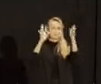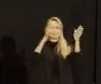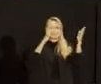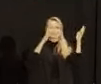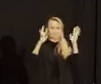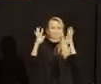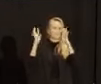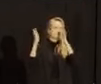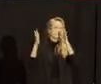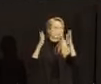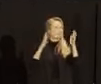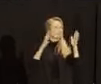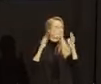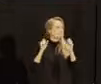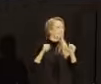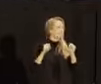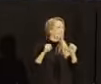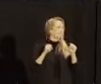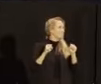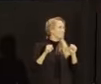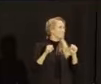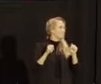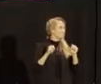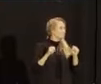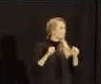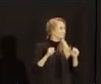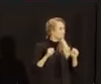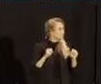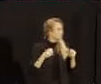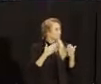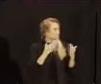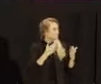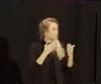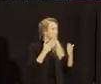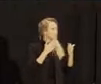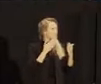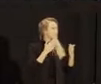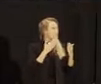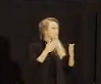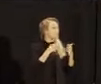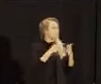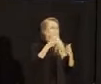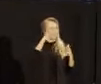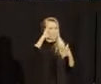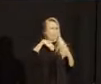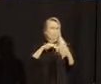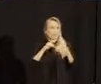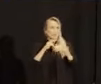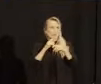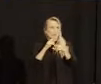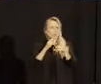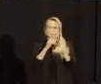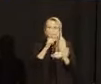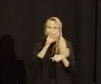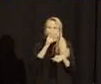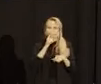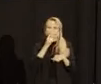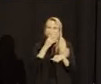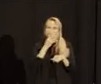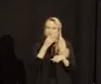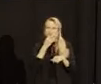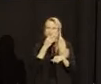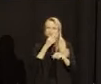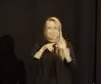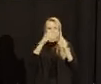A lot of information, a lot of burning to do. I like the s'mores part because I didn't have lunch yet. But guys, we got some work